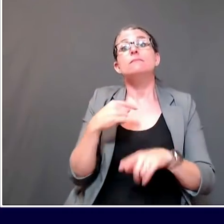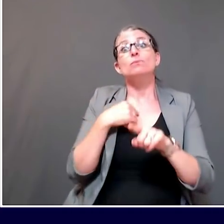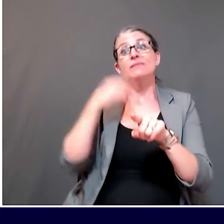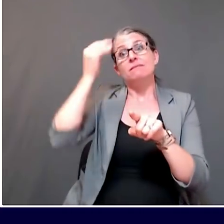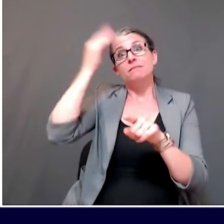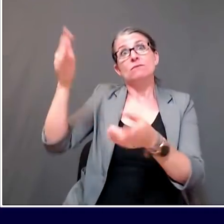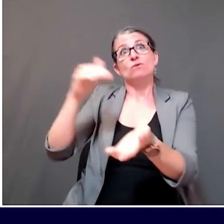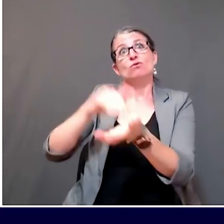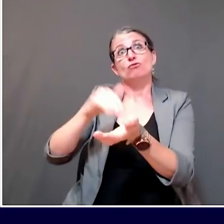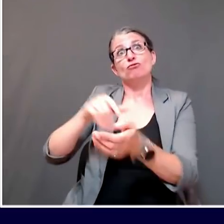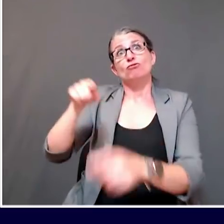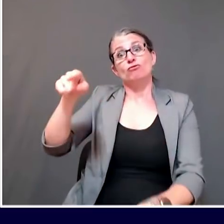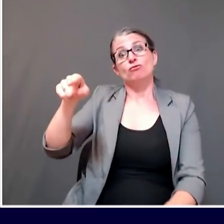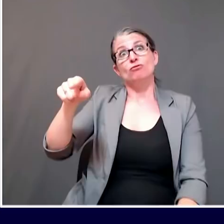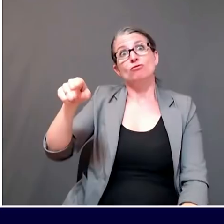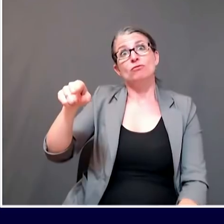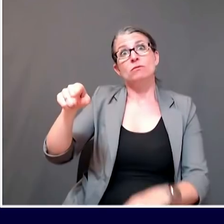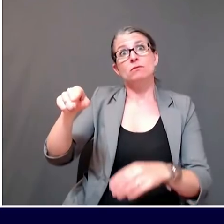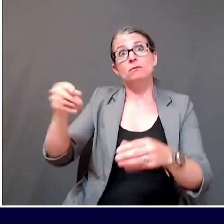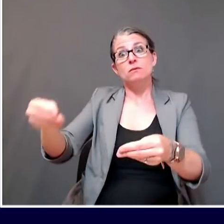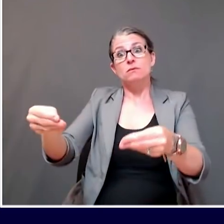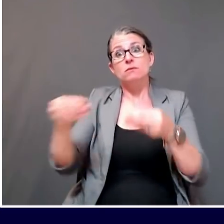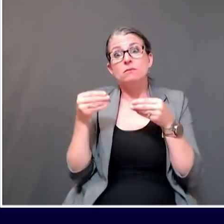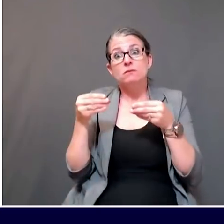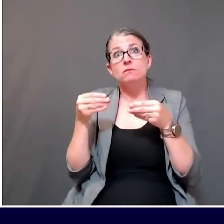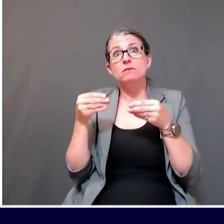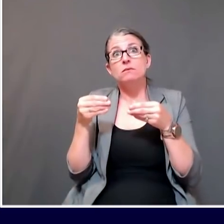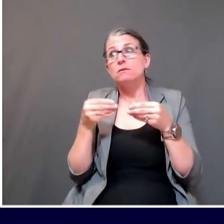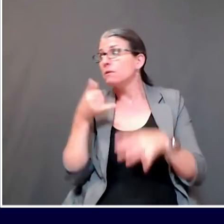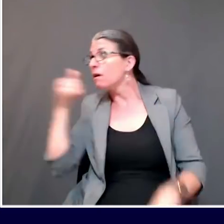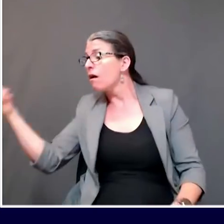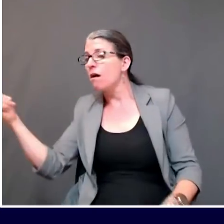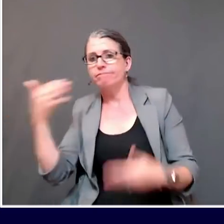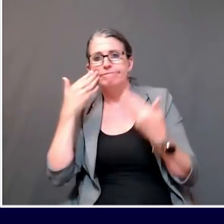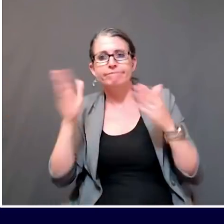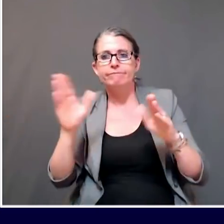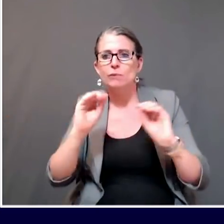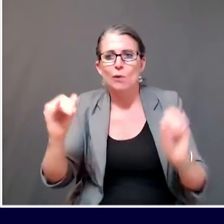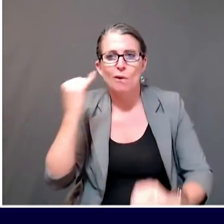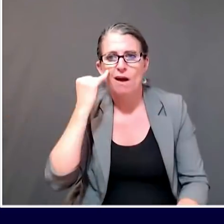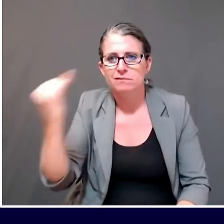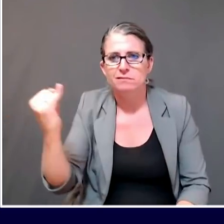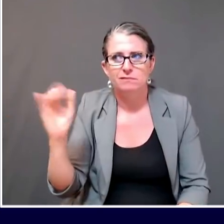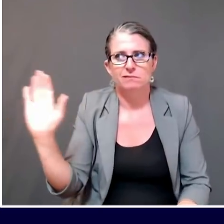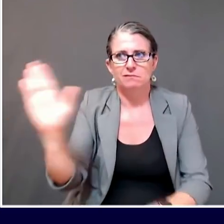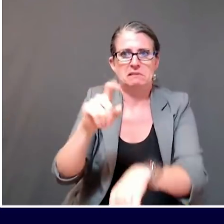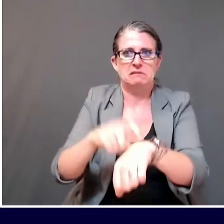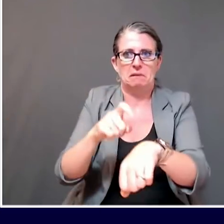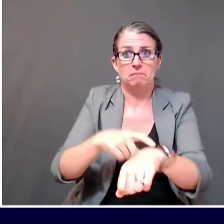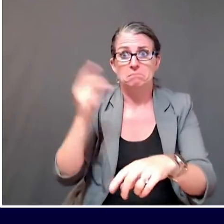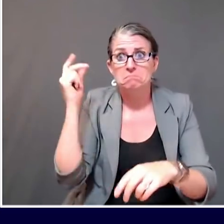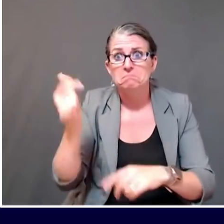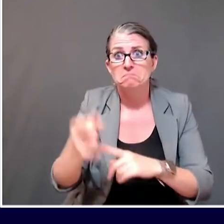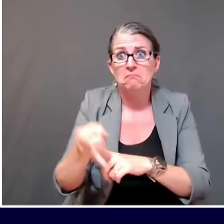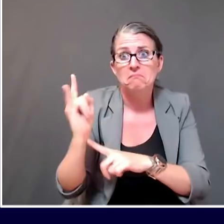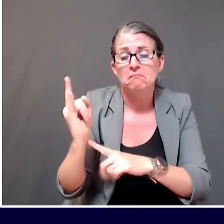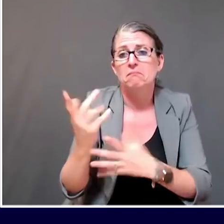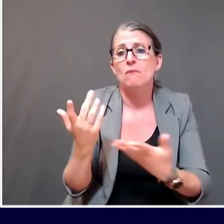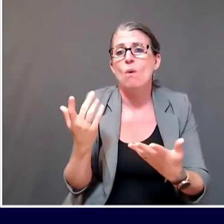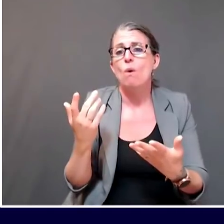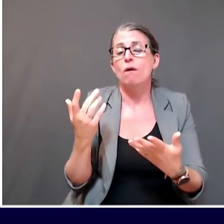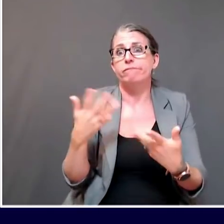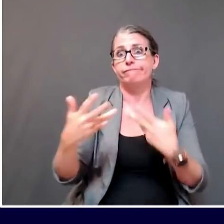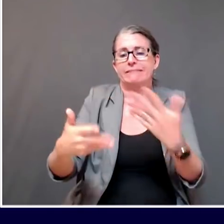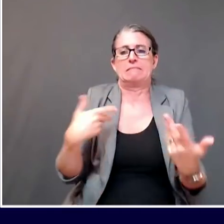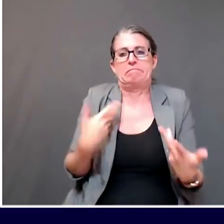those things can and have always been there ever since we've started testing, not just for COVID-19, but every